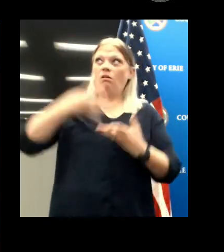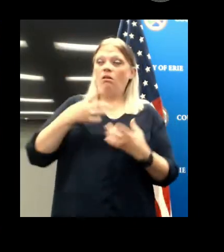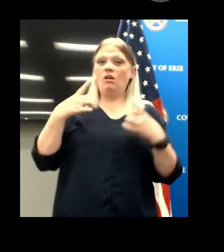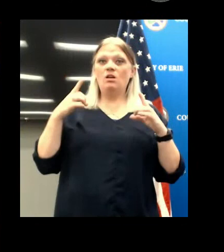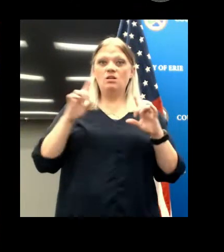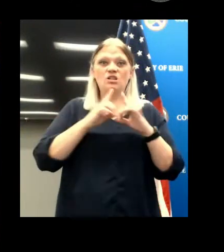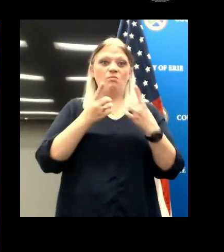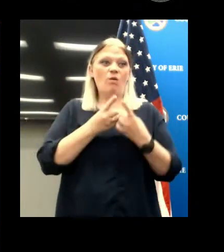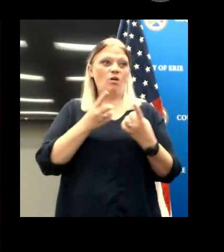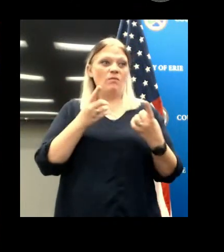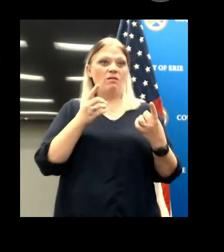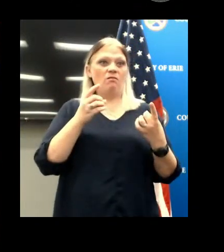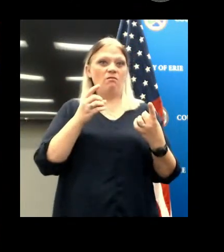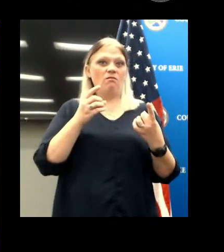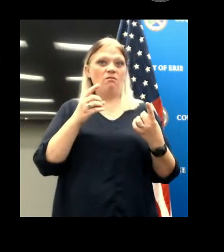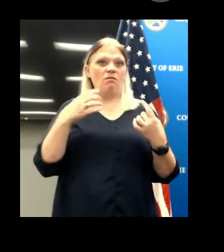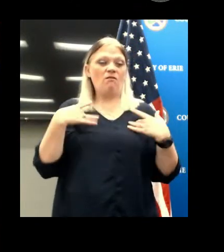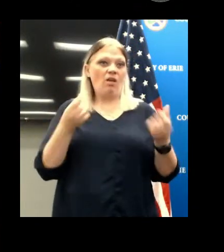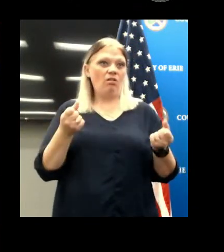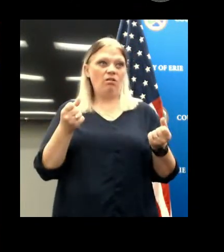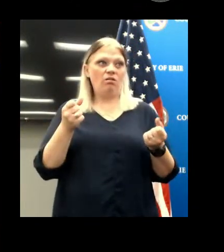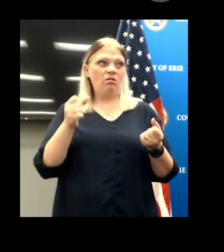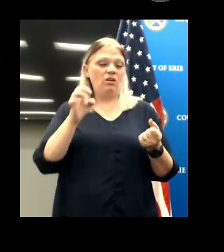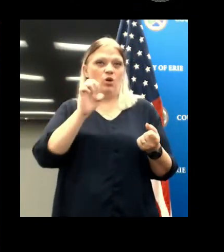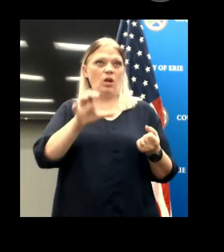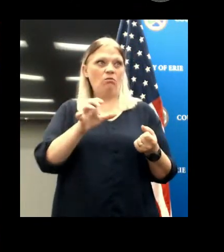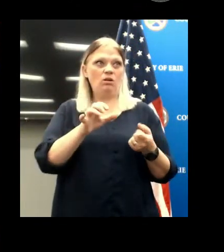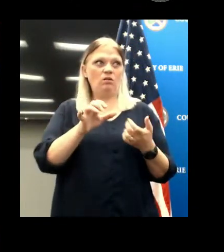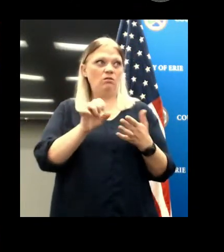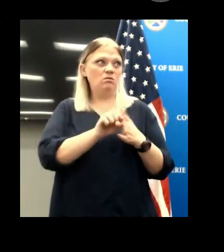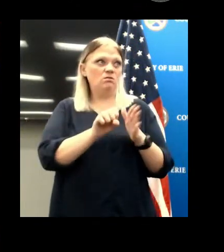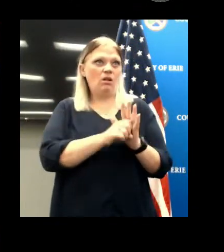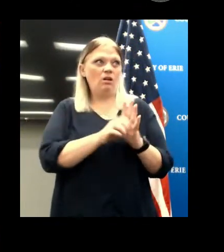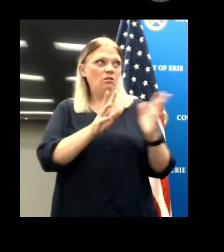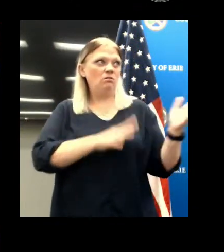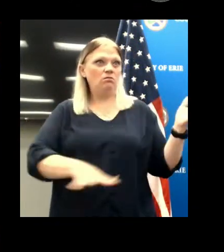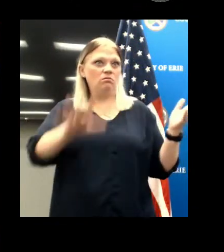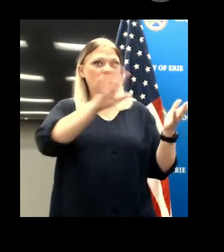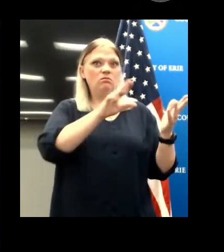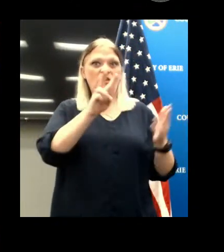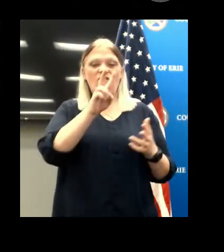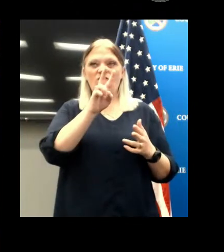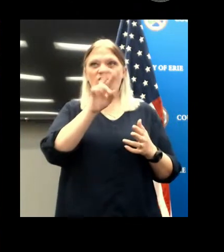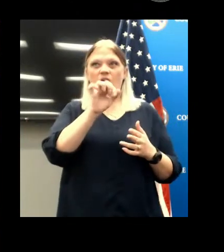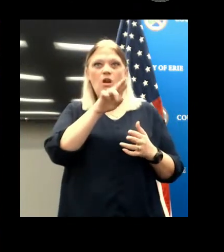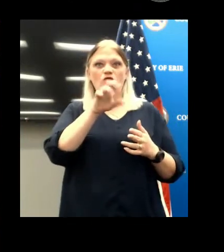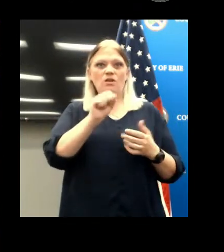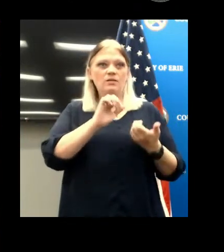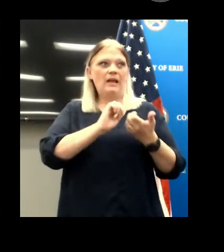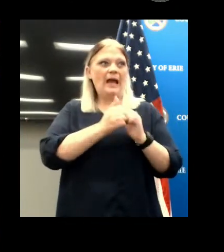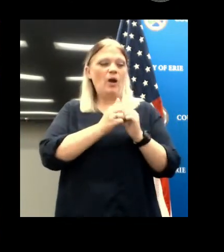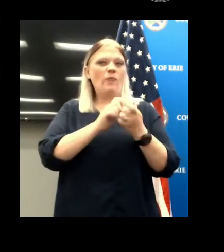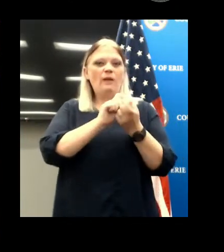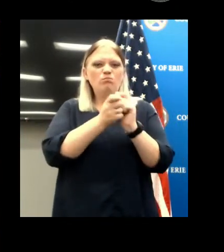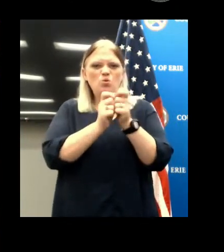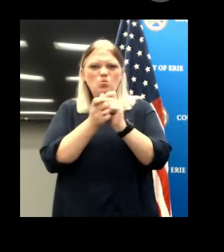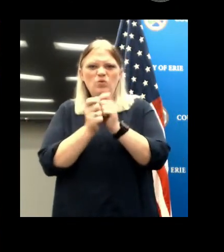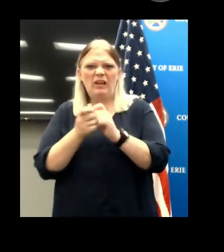Health in Erie County, New York State, and elsewhere with regards to viruses and how they mutate and they come